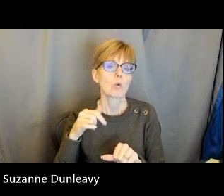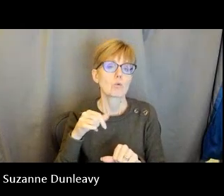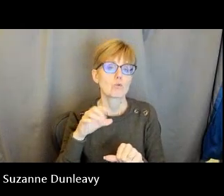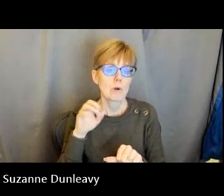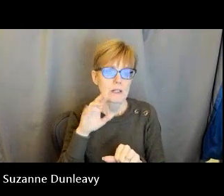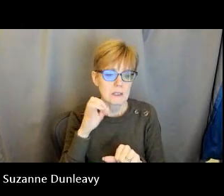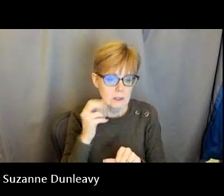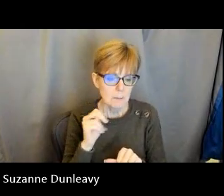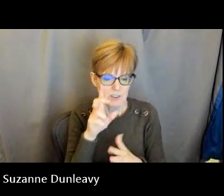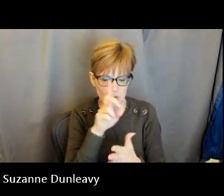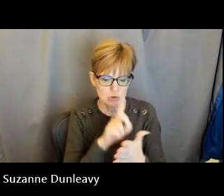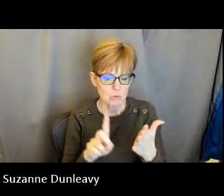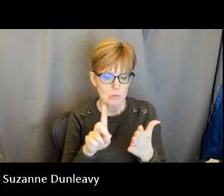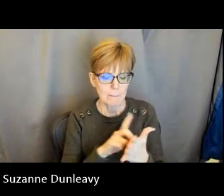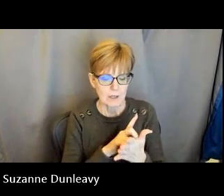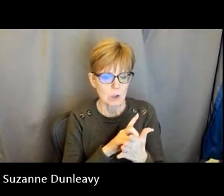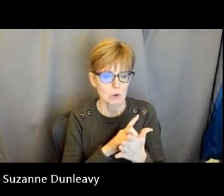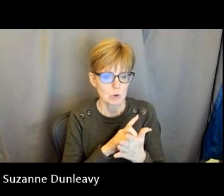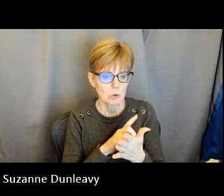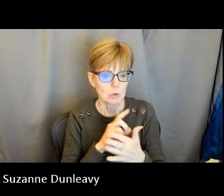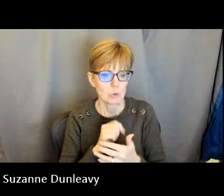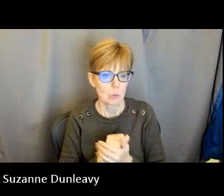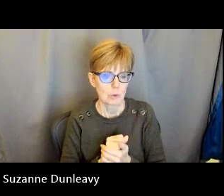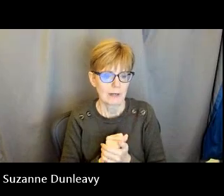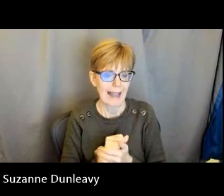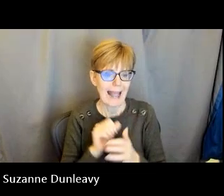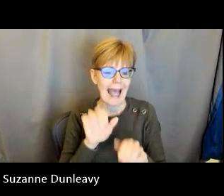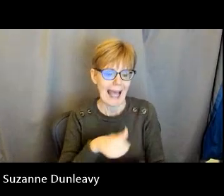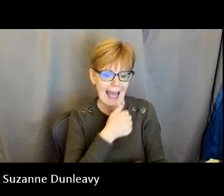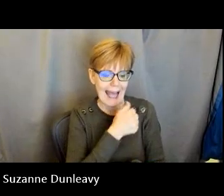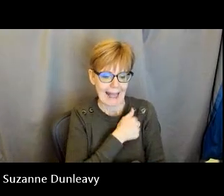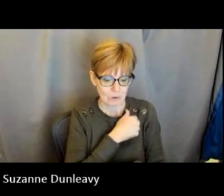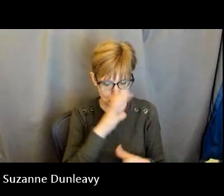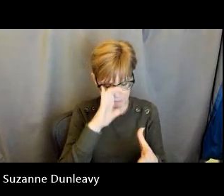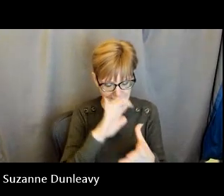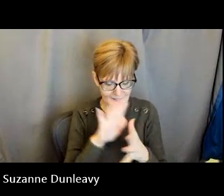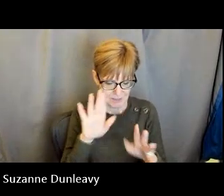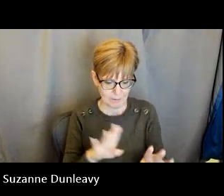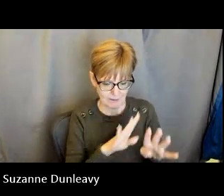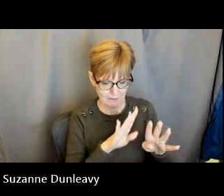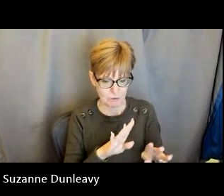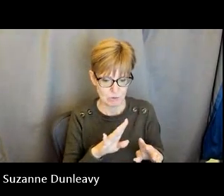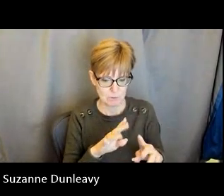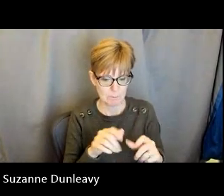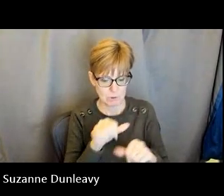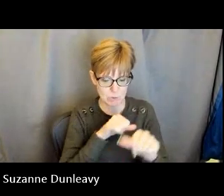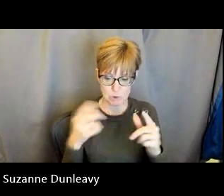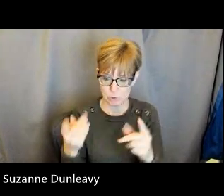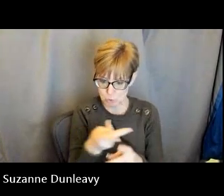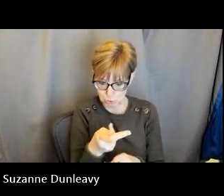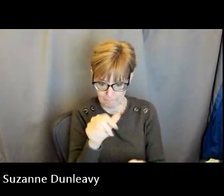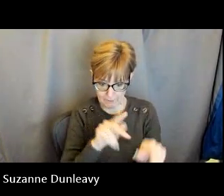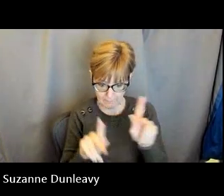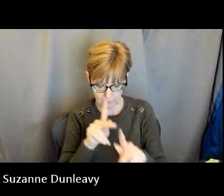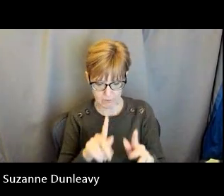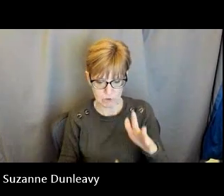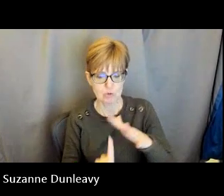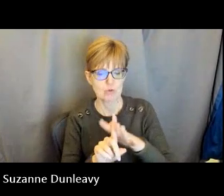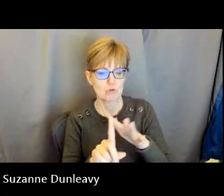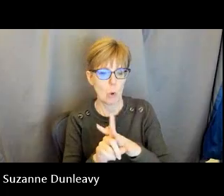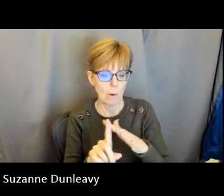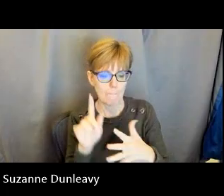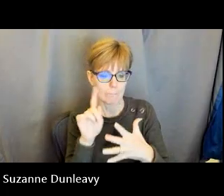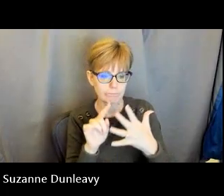attitudes, and behaviors expressed between individuals showing up as microaggressions or racial slurs or hate crimes,